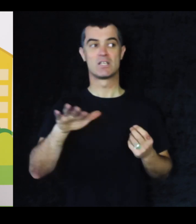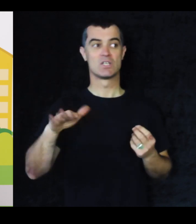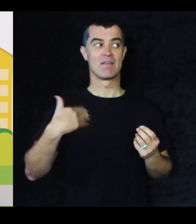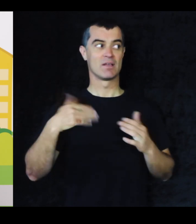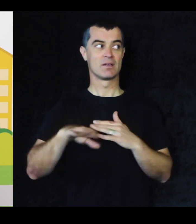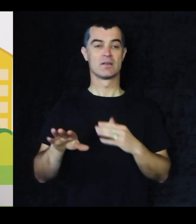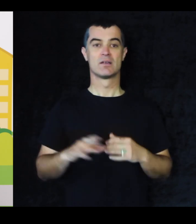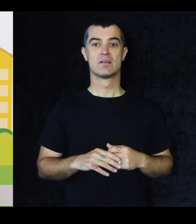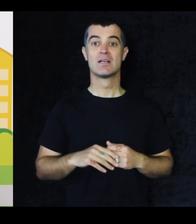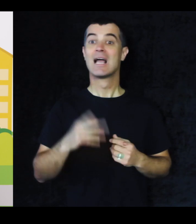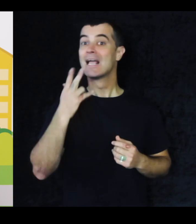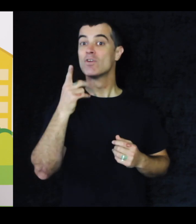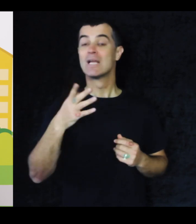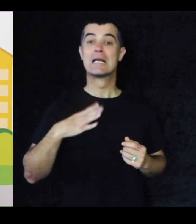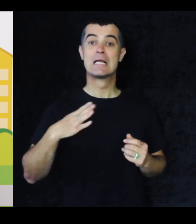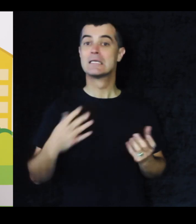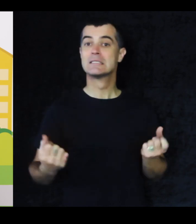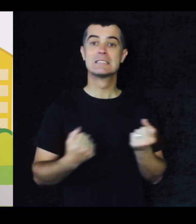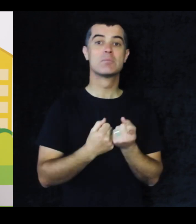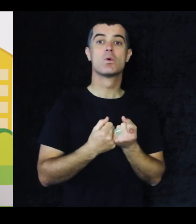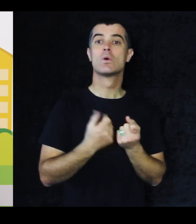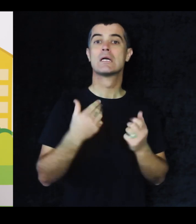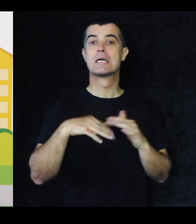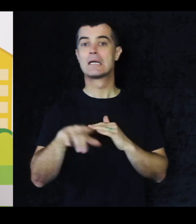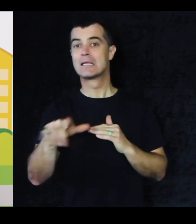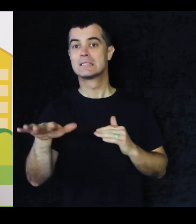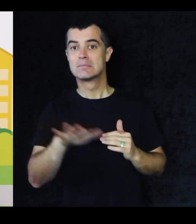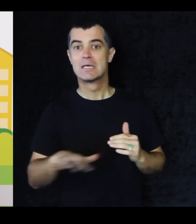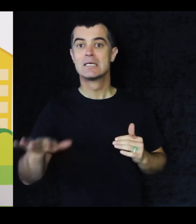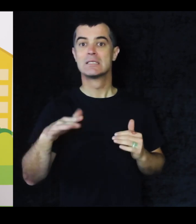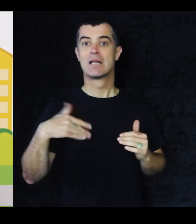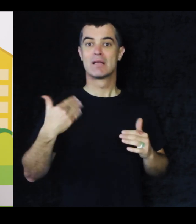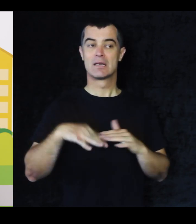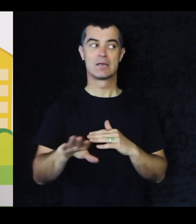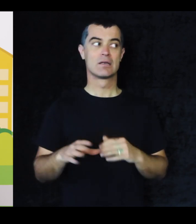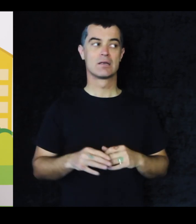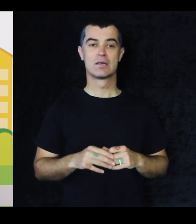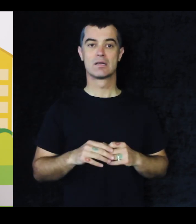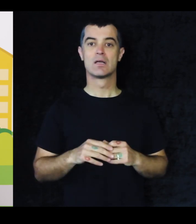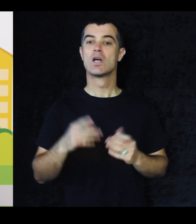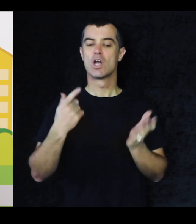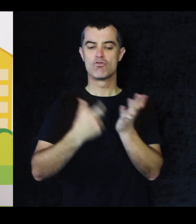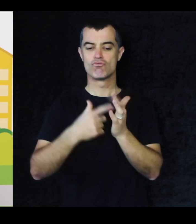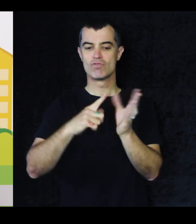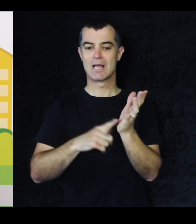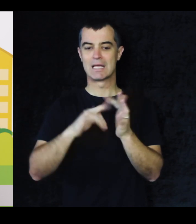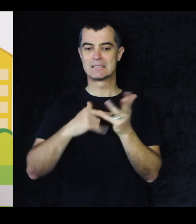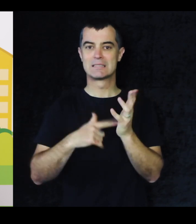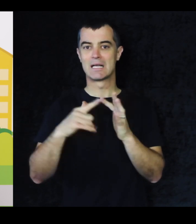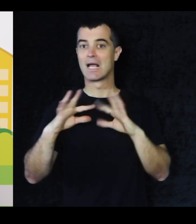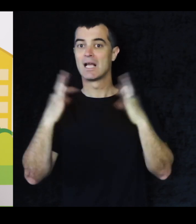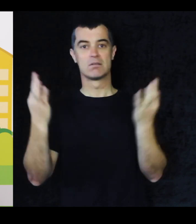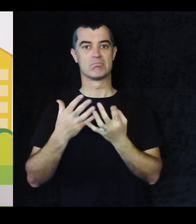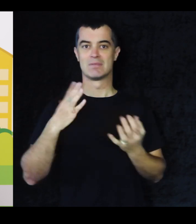you're living in. And if you need support in the space that you're living in, the real